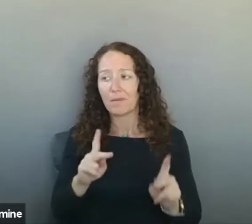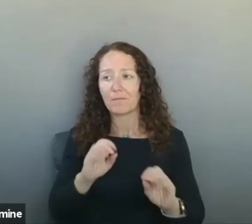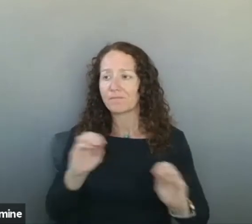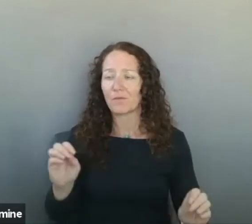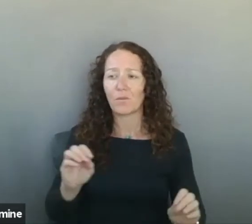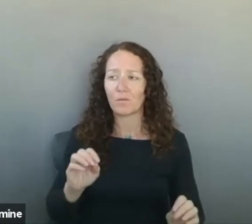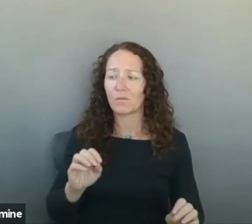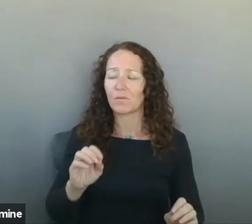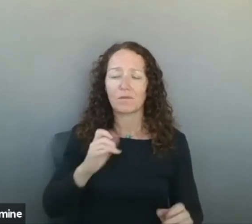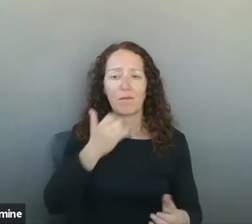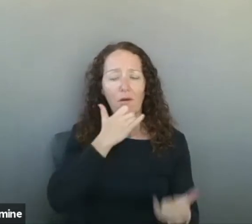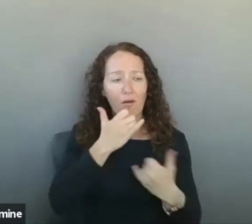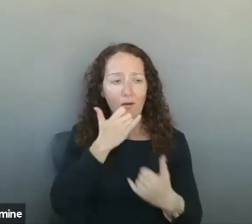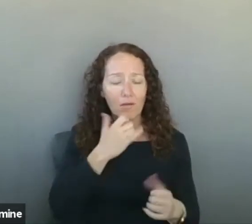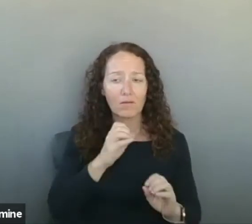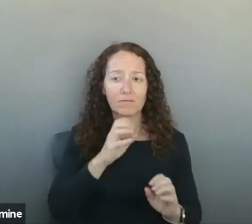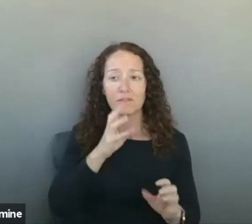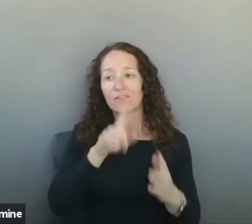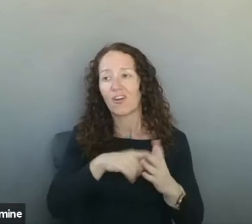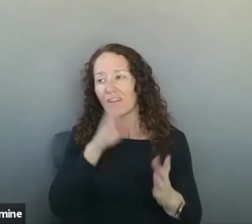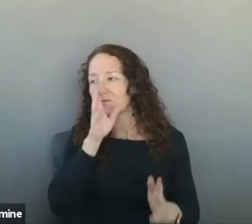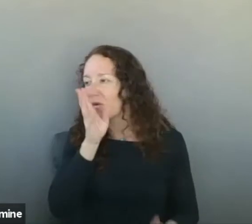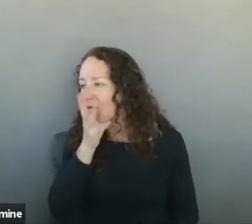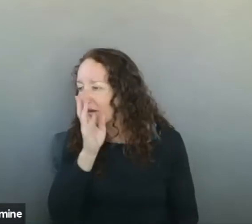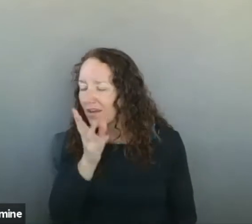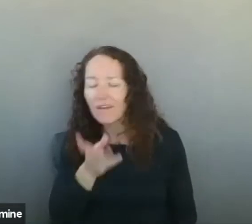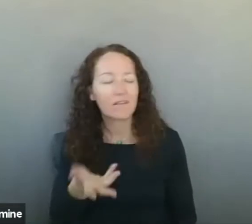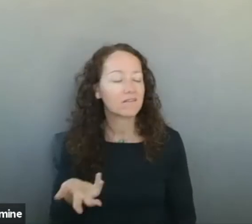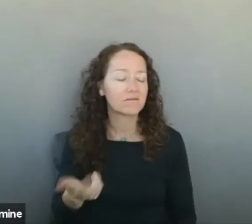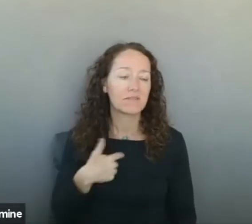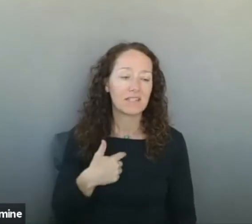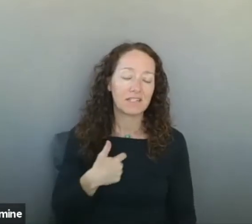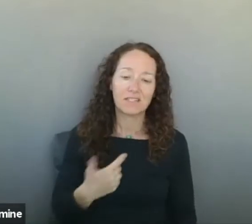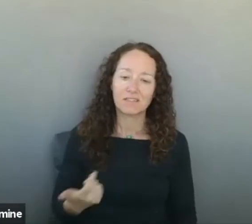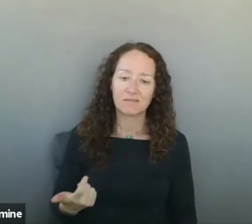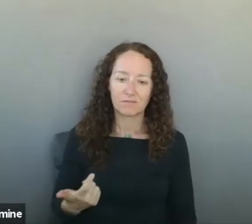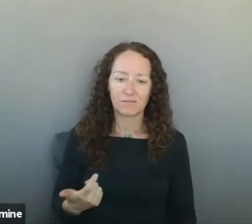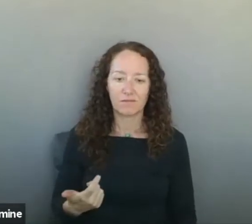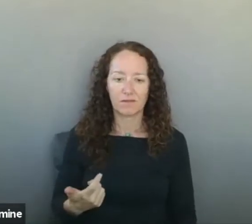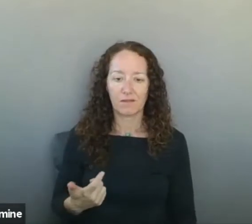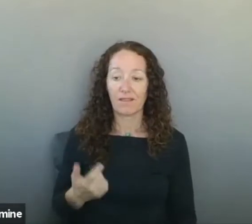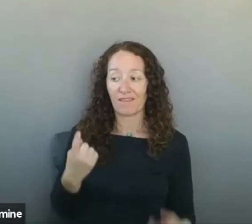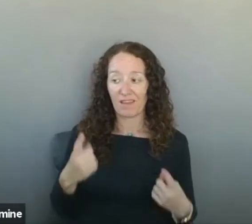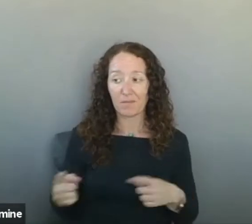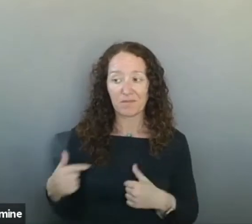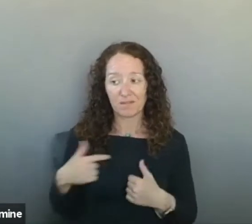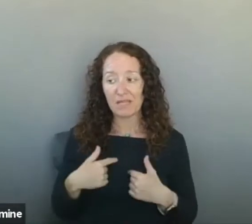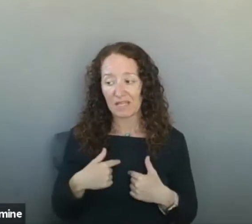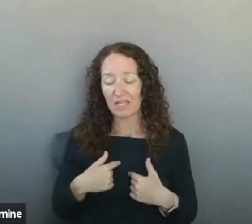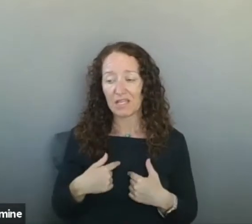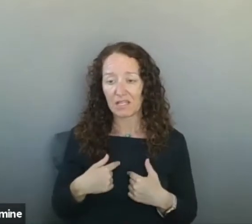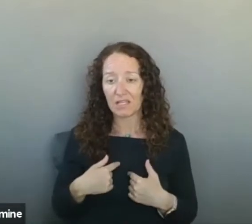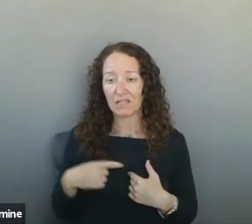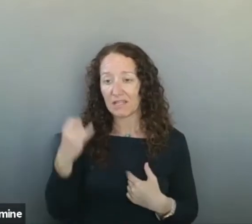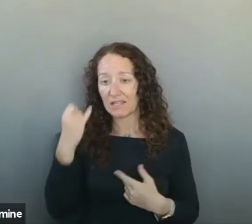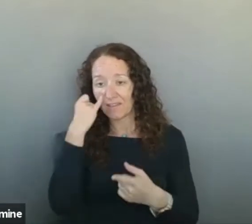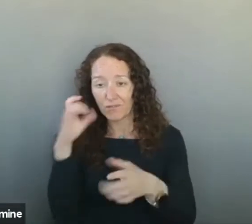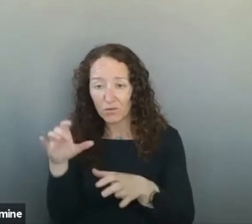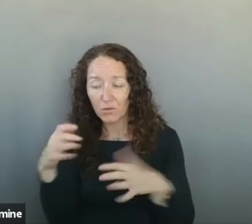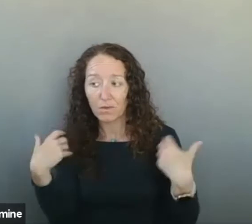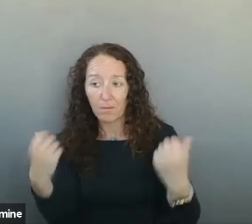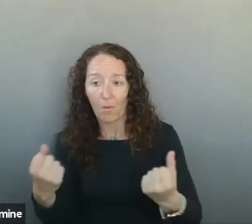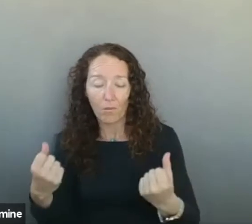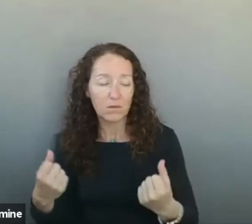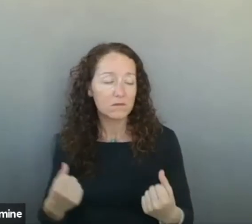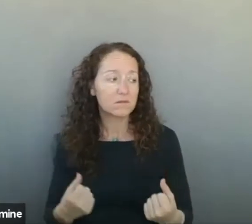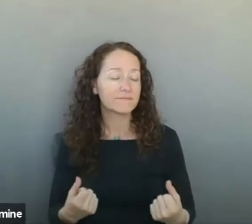out when you do these bold things, like what happens to me. So I think we got to understand and appreciate